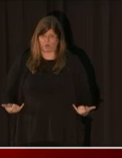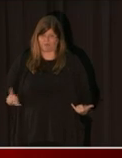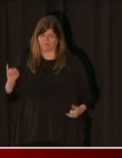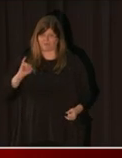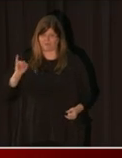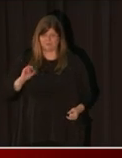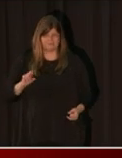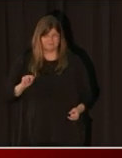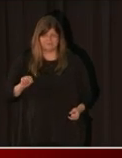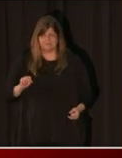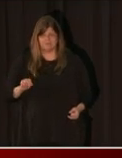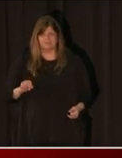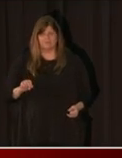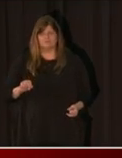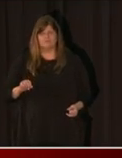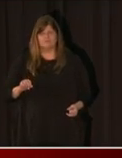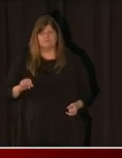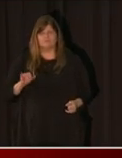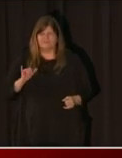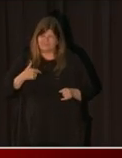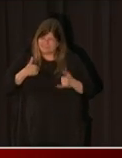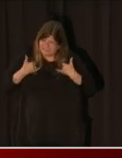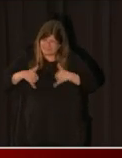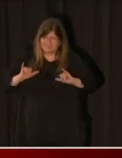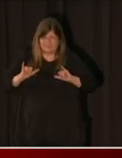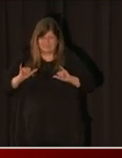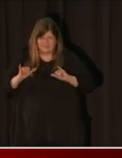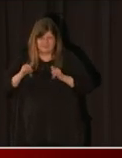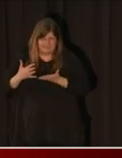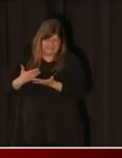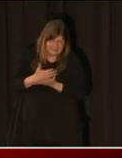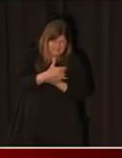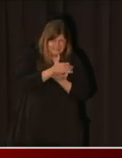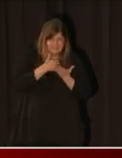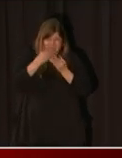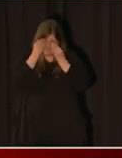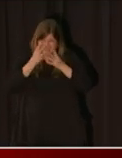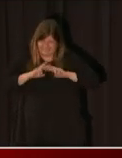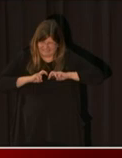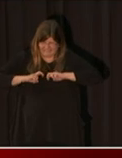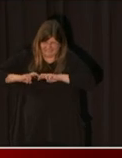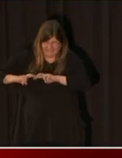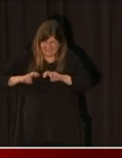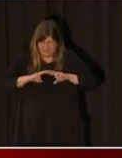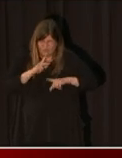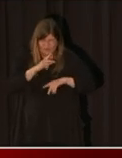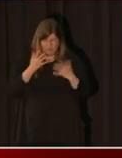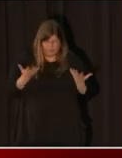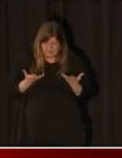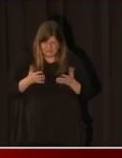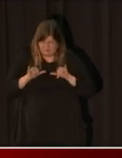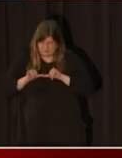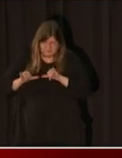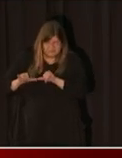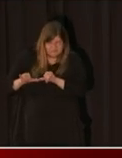information over the next couple of days to be able to quantify what the district's overall capacity for